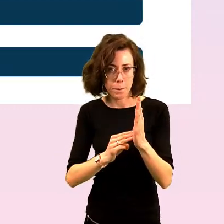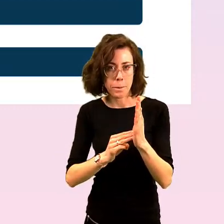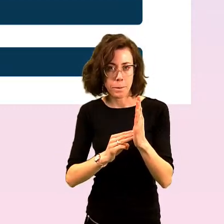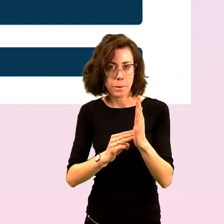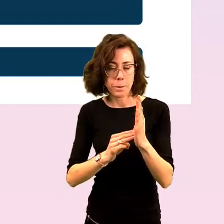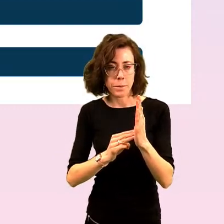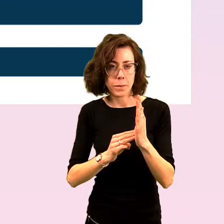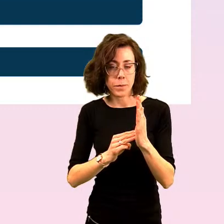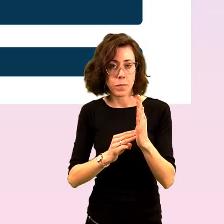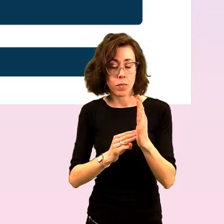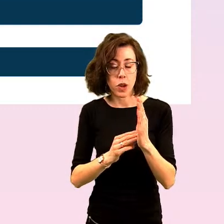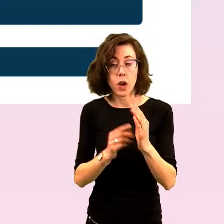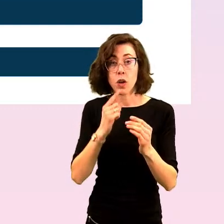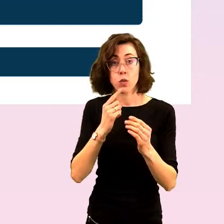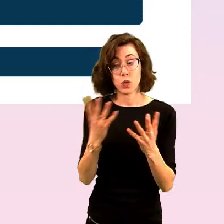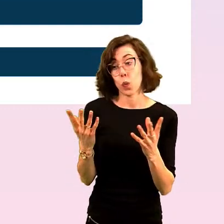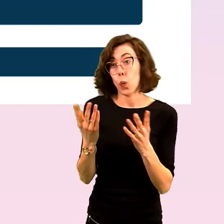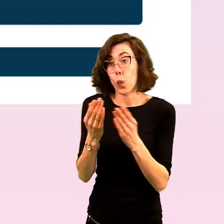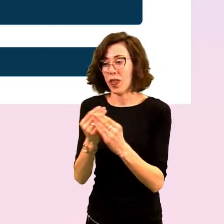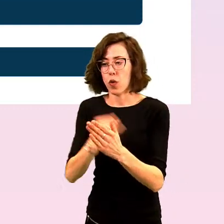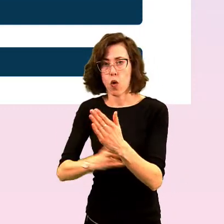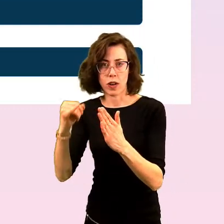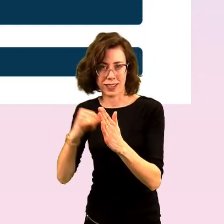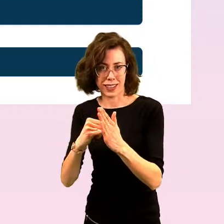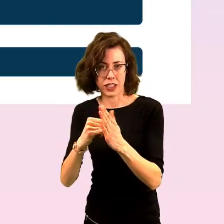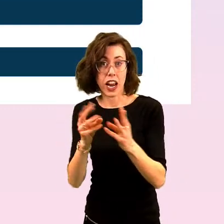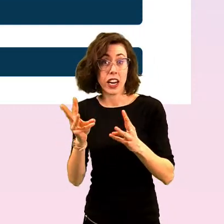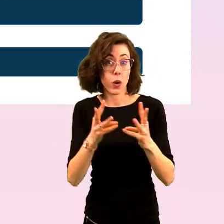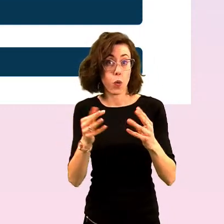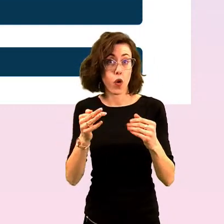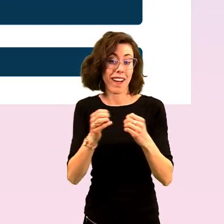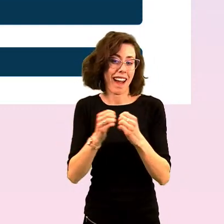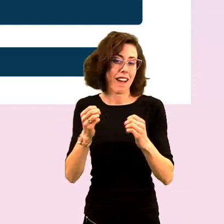a host organisation, and they work 24 hours a week. They get